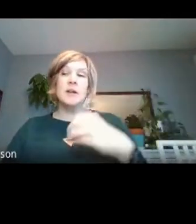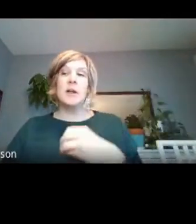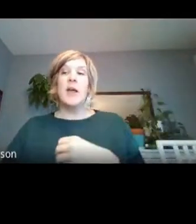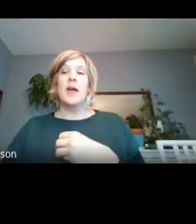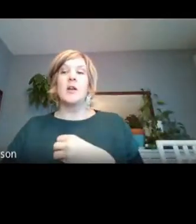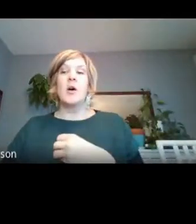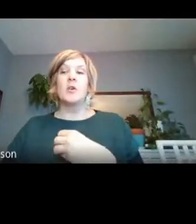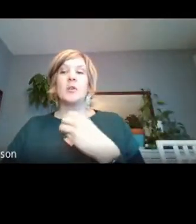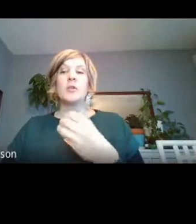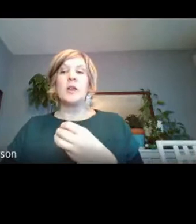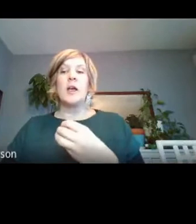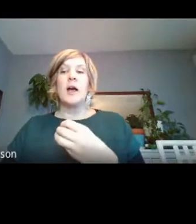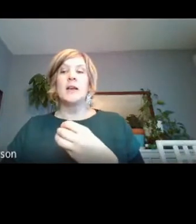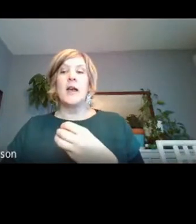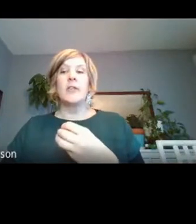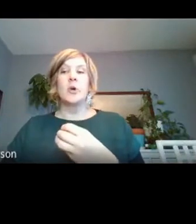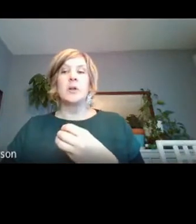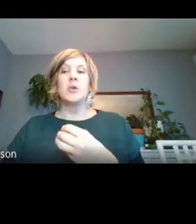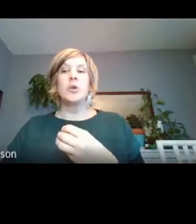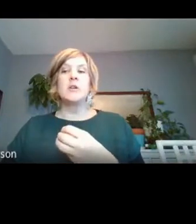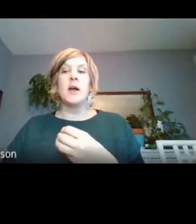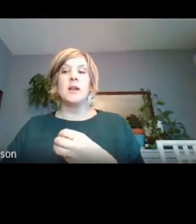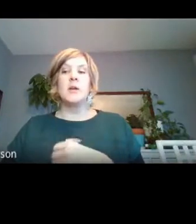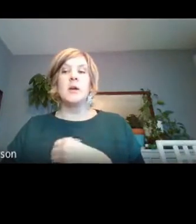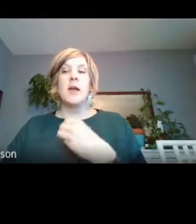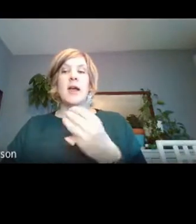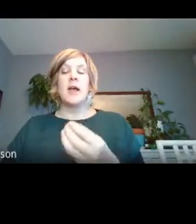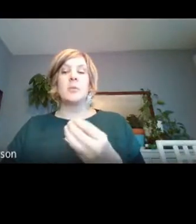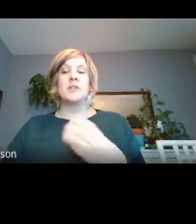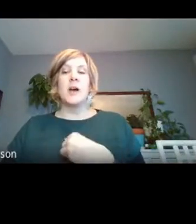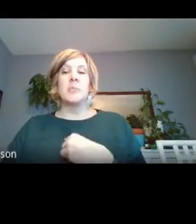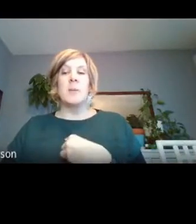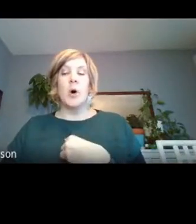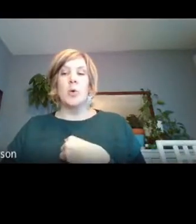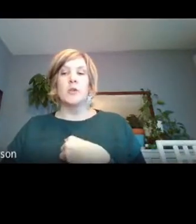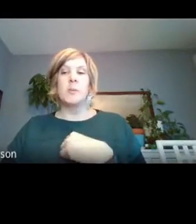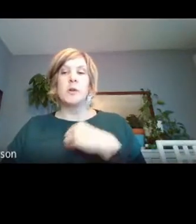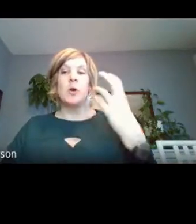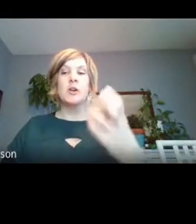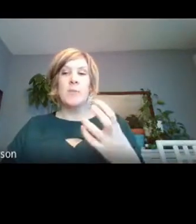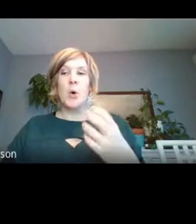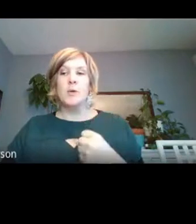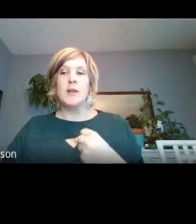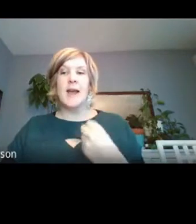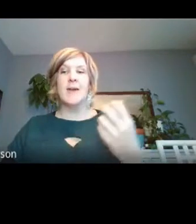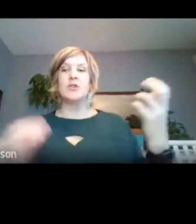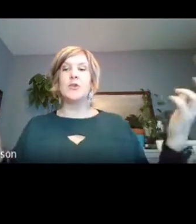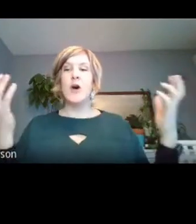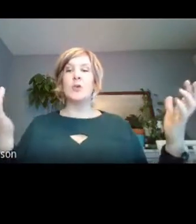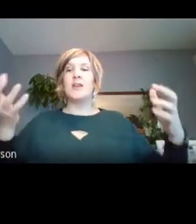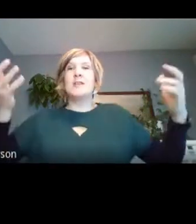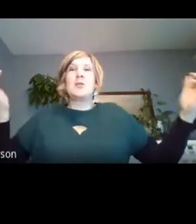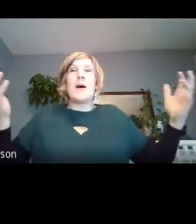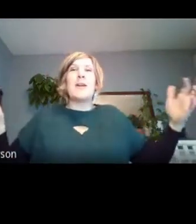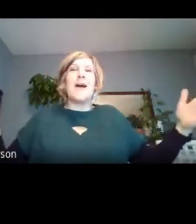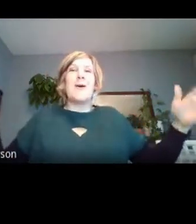haven't seen and i can also see again there would be a little green dot here and beside my poll so i'm going to go into my polls and i have two